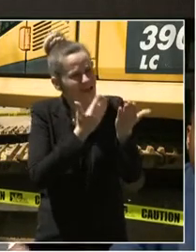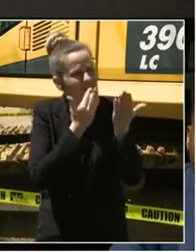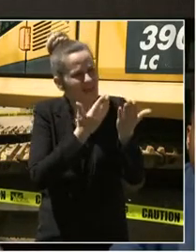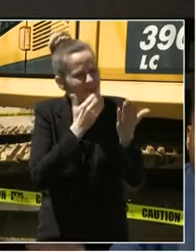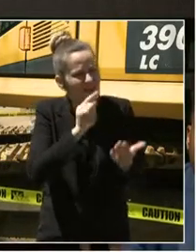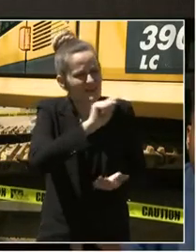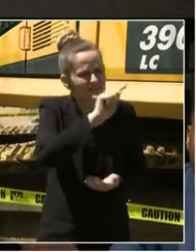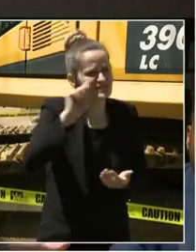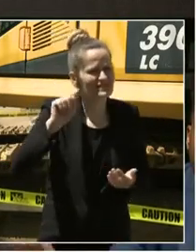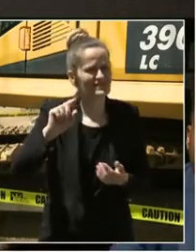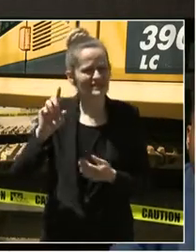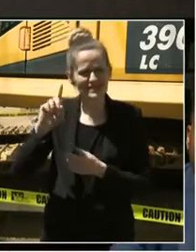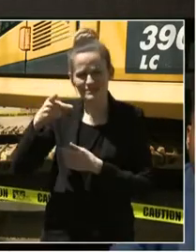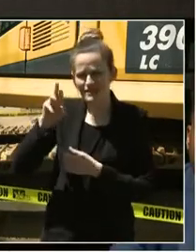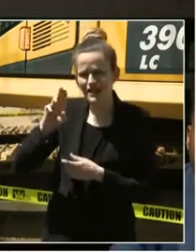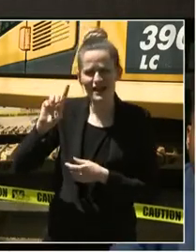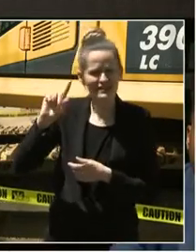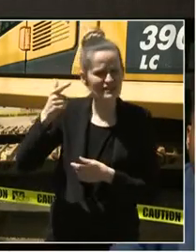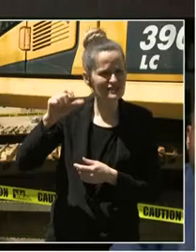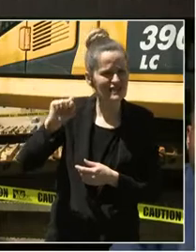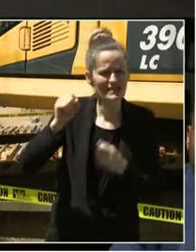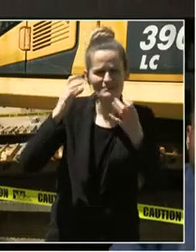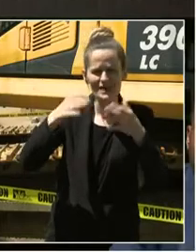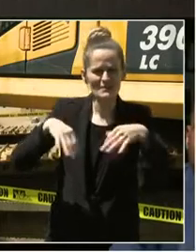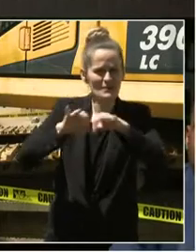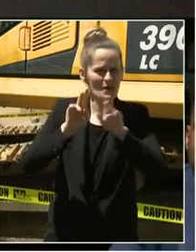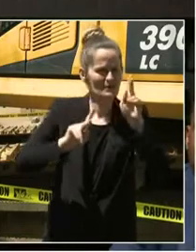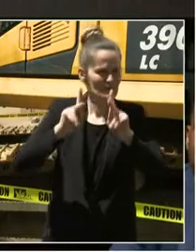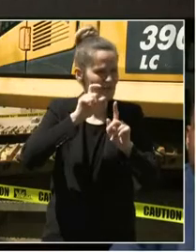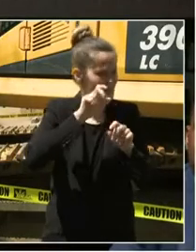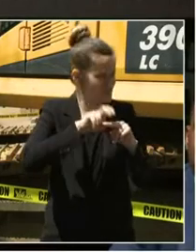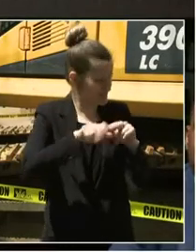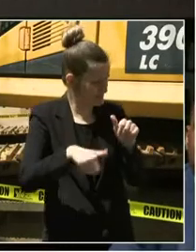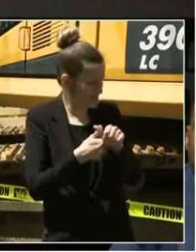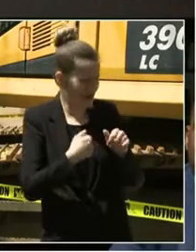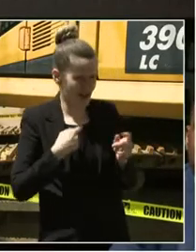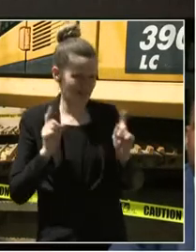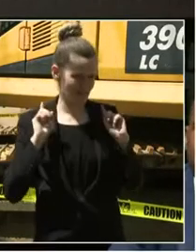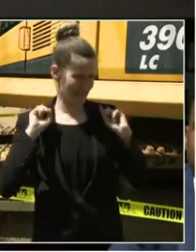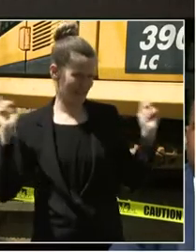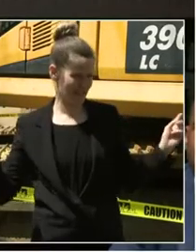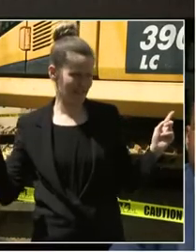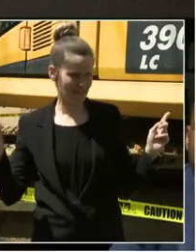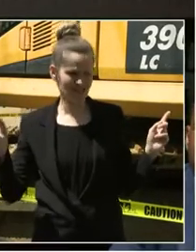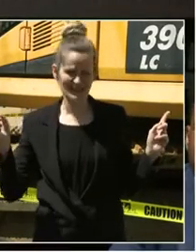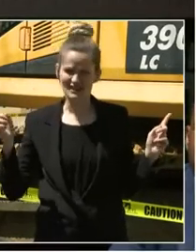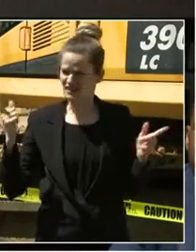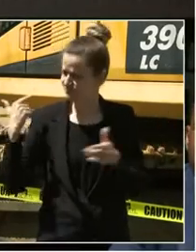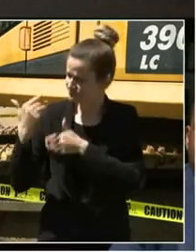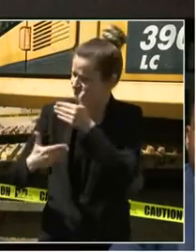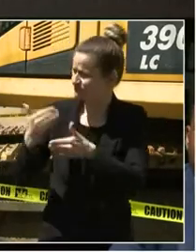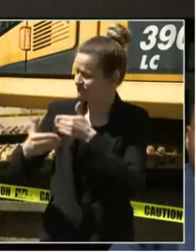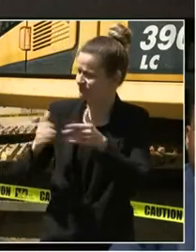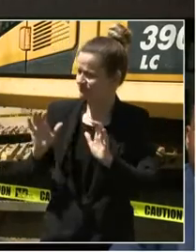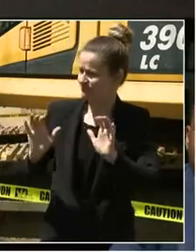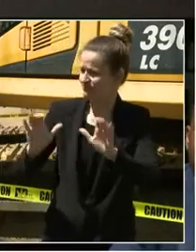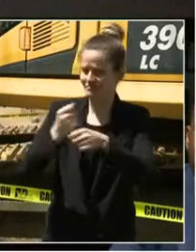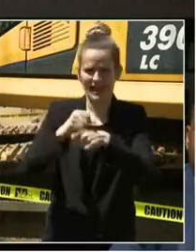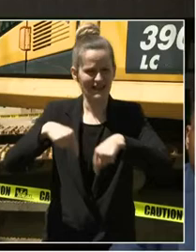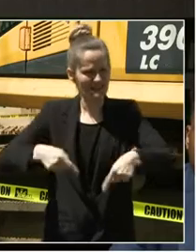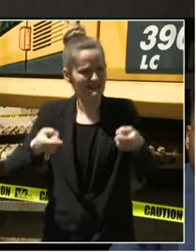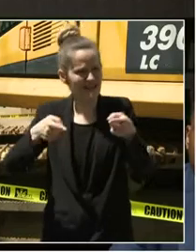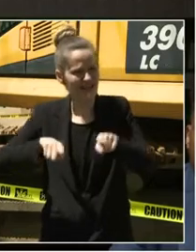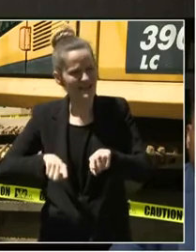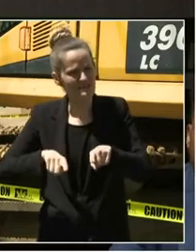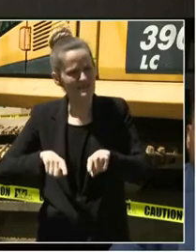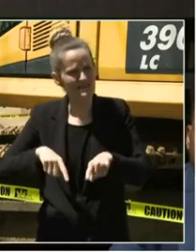folks behind me who've helped to make this happen. This is going to be a wonderful,